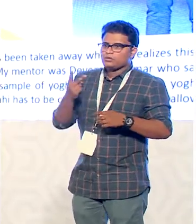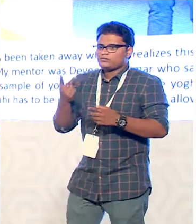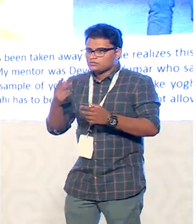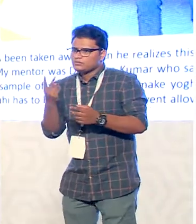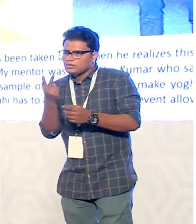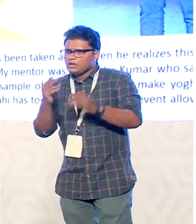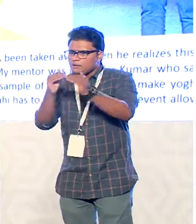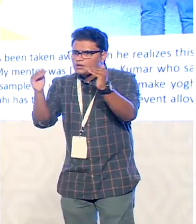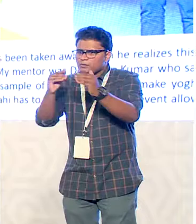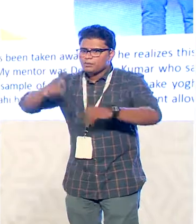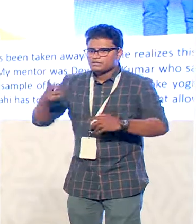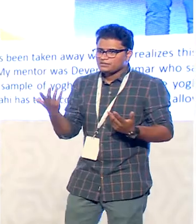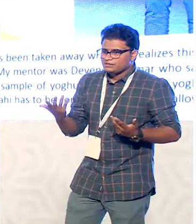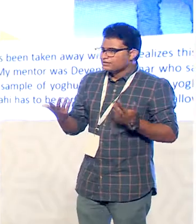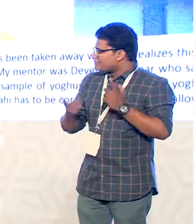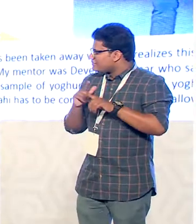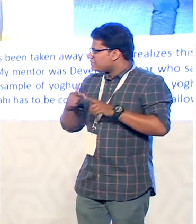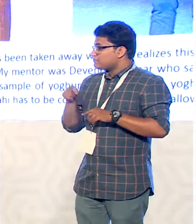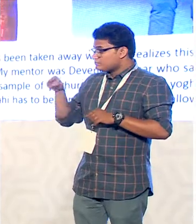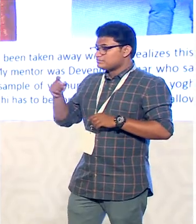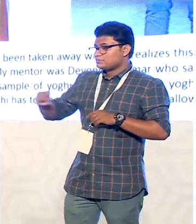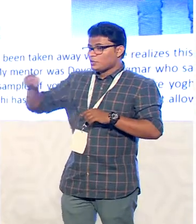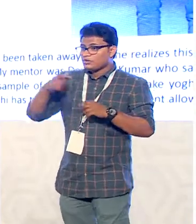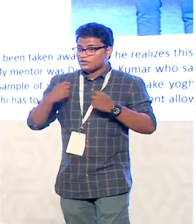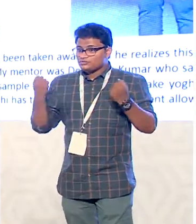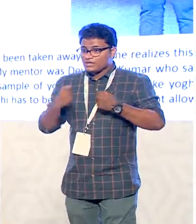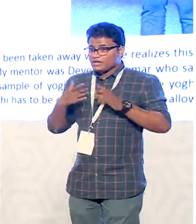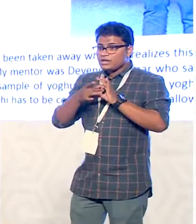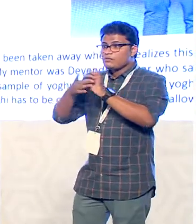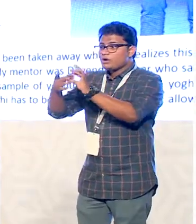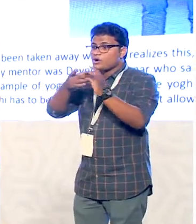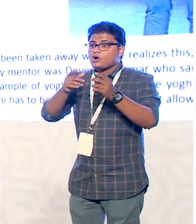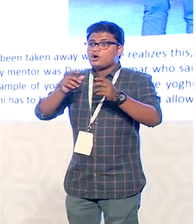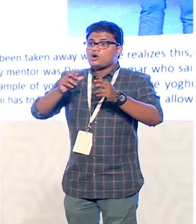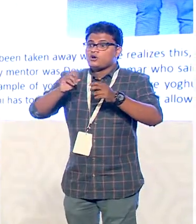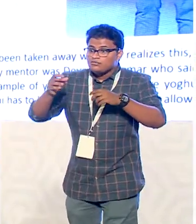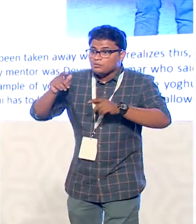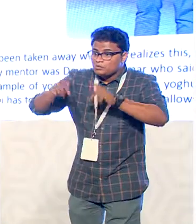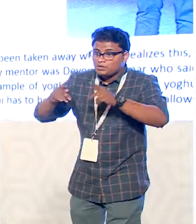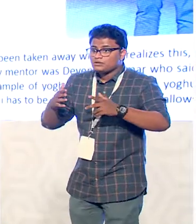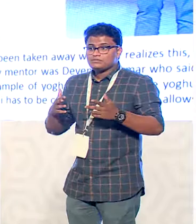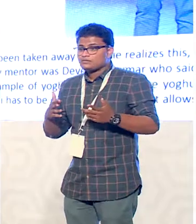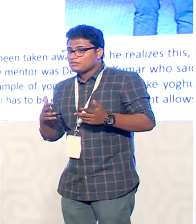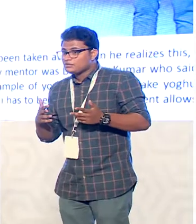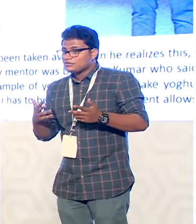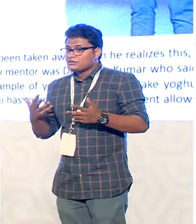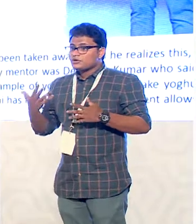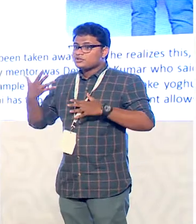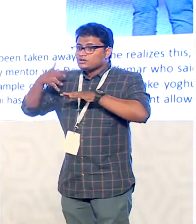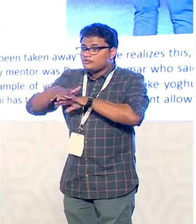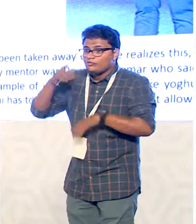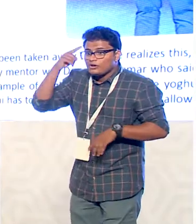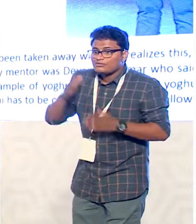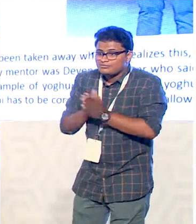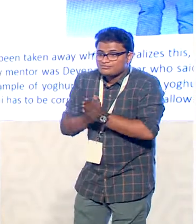of this network of activism and missionary zeal for inclusion is about. It's trying to